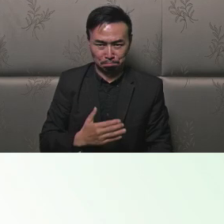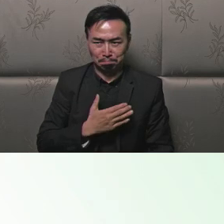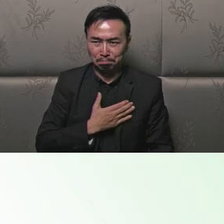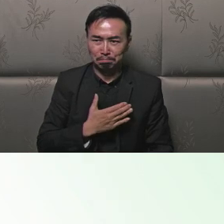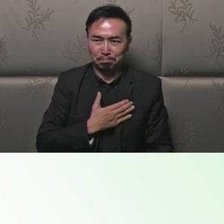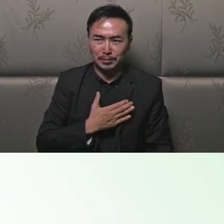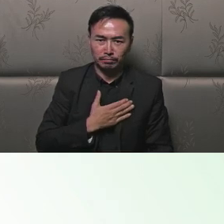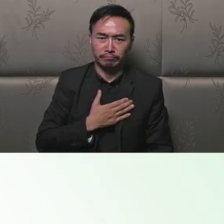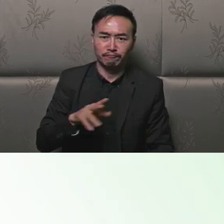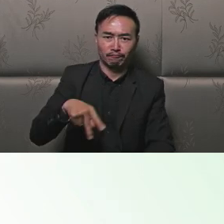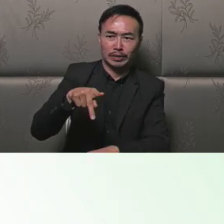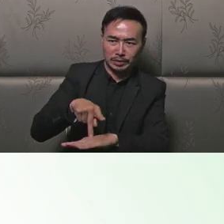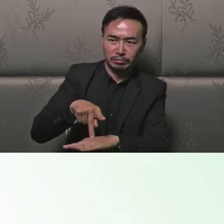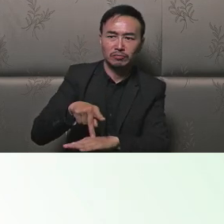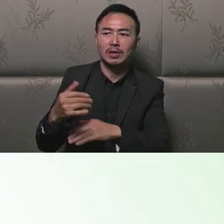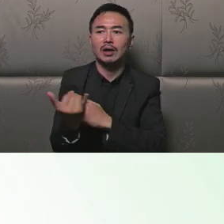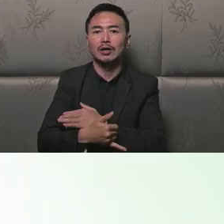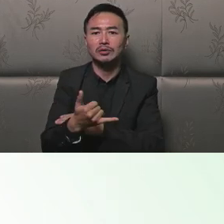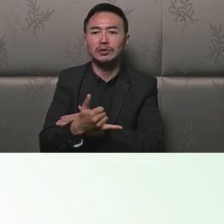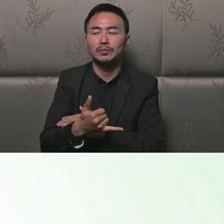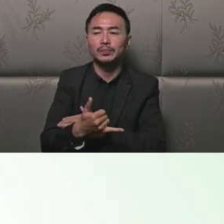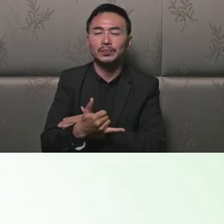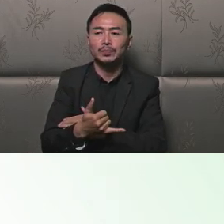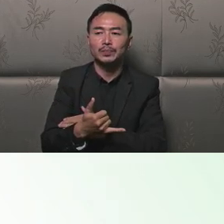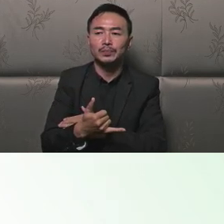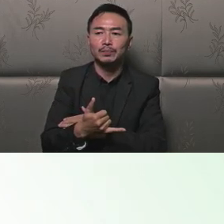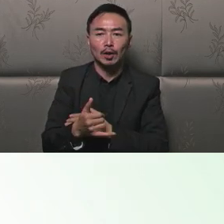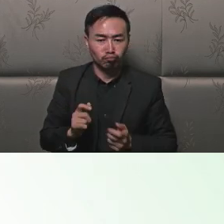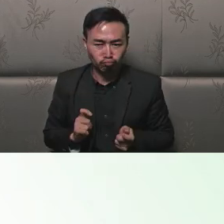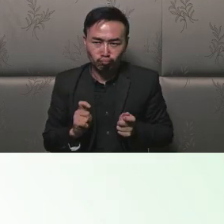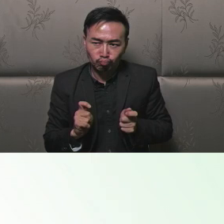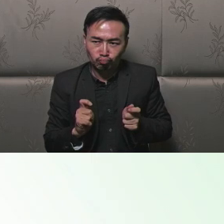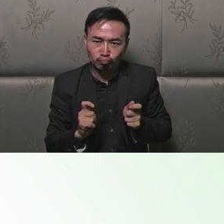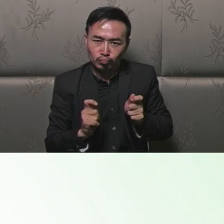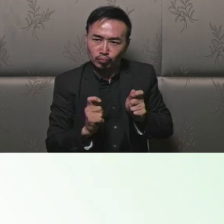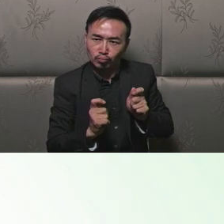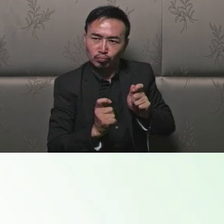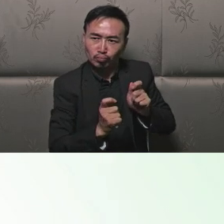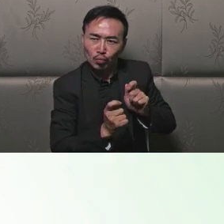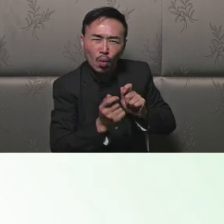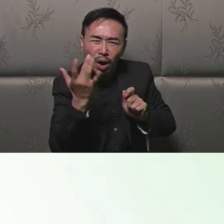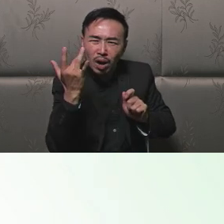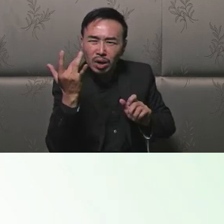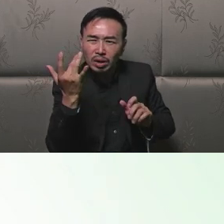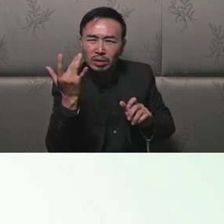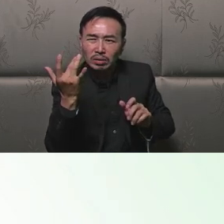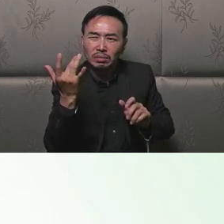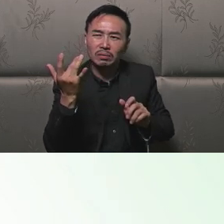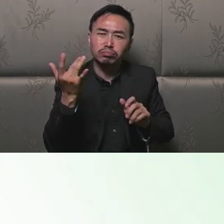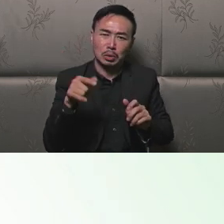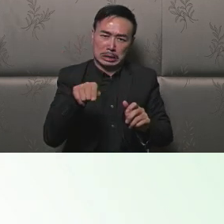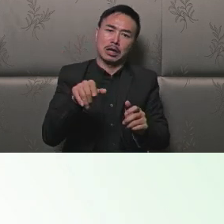our synergized efforts to accelerate learning recovery in the Philippines, because the President of the Philippines